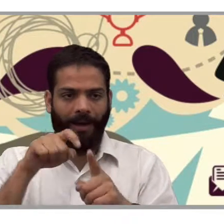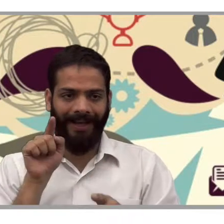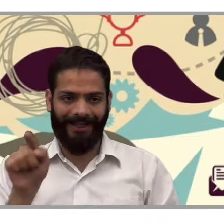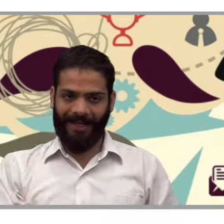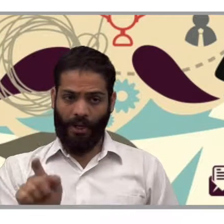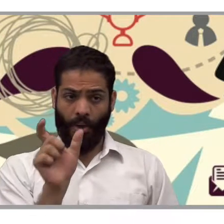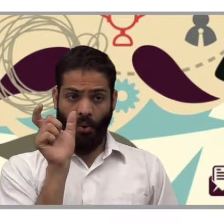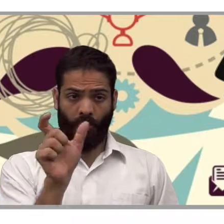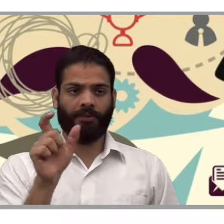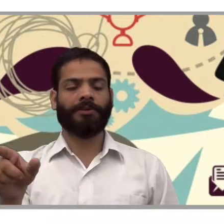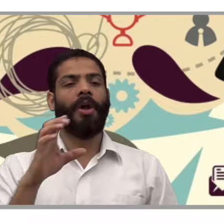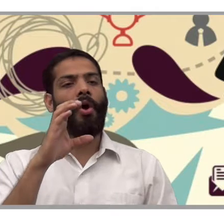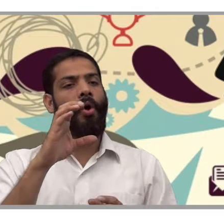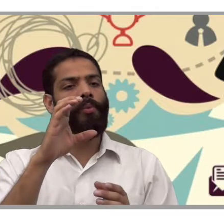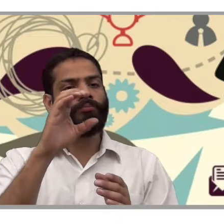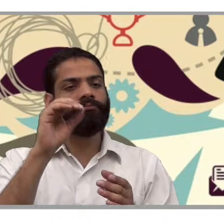wash.